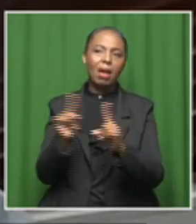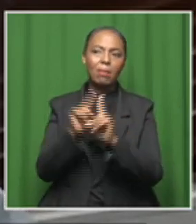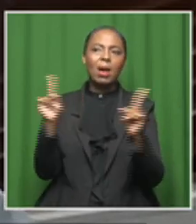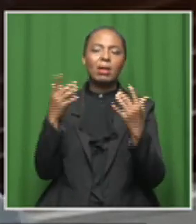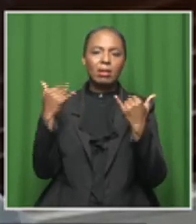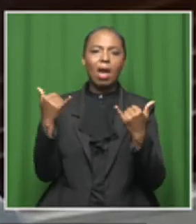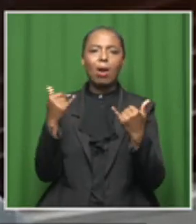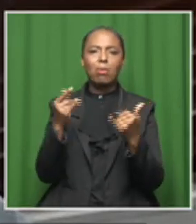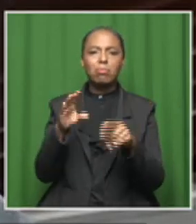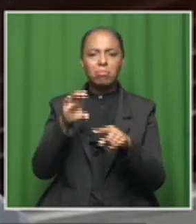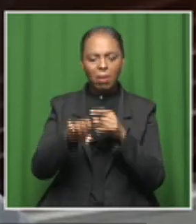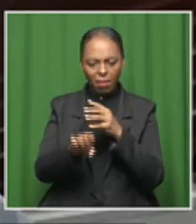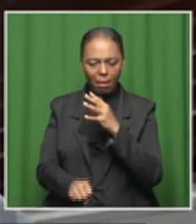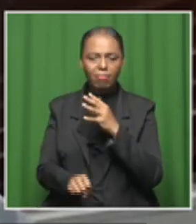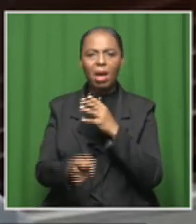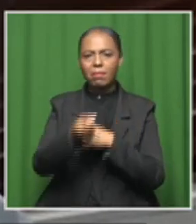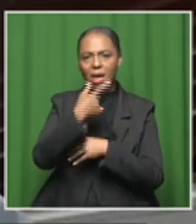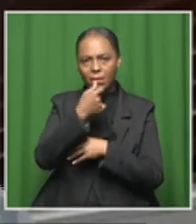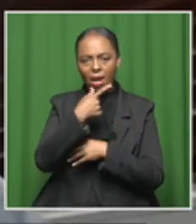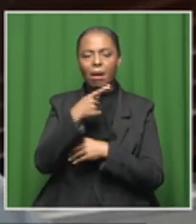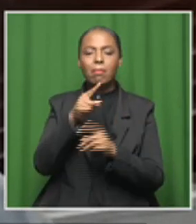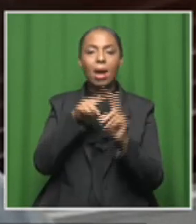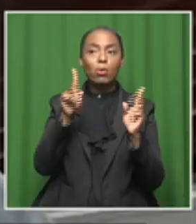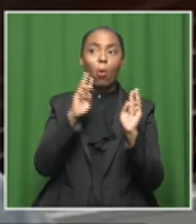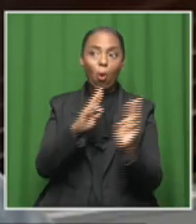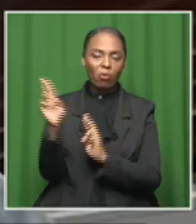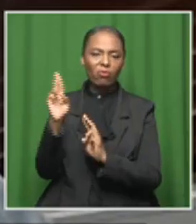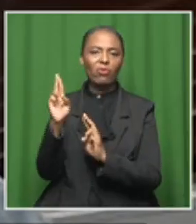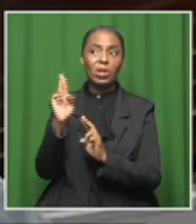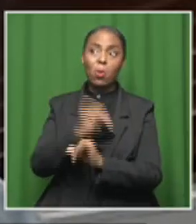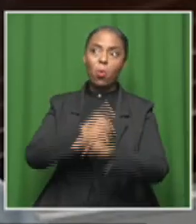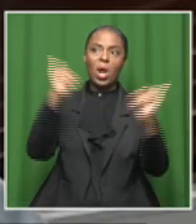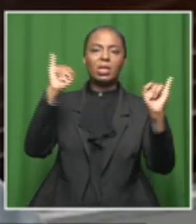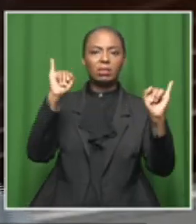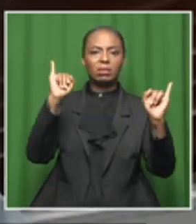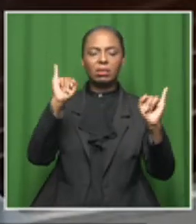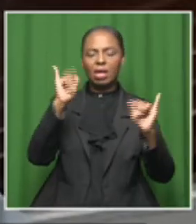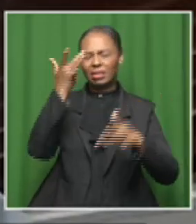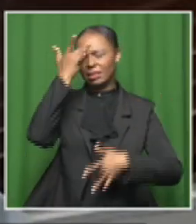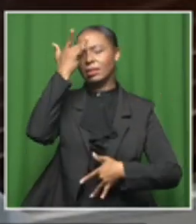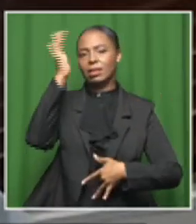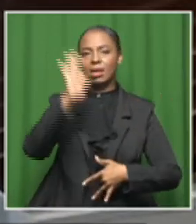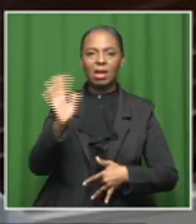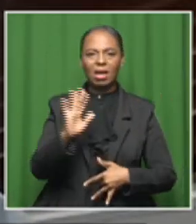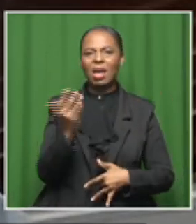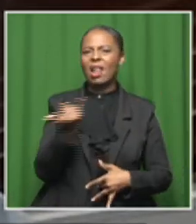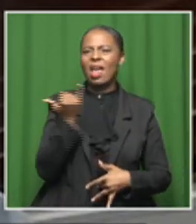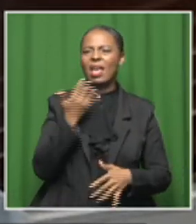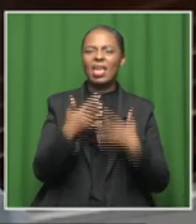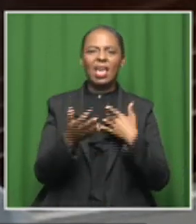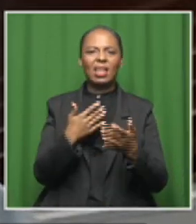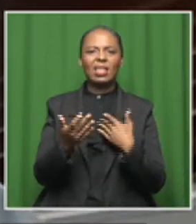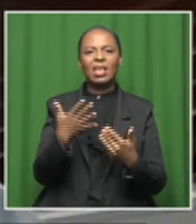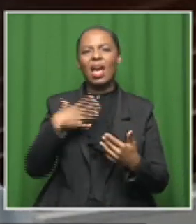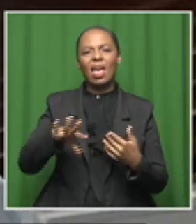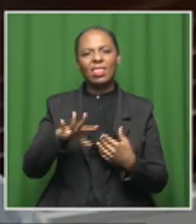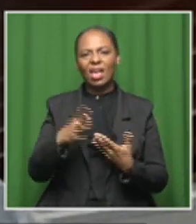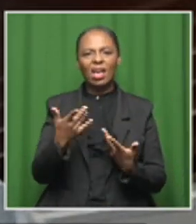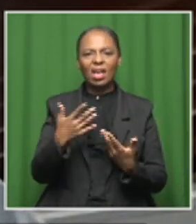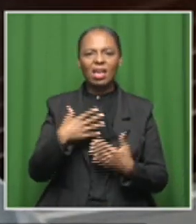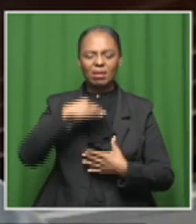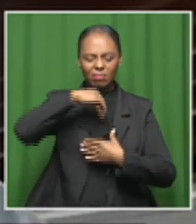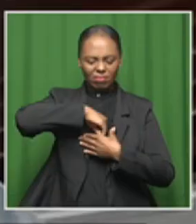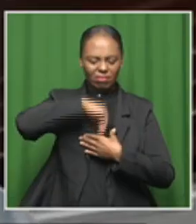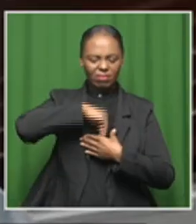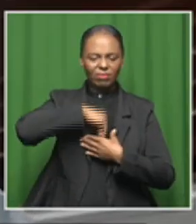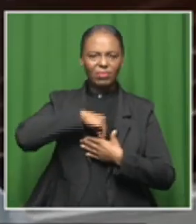and mostly people don't get any severe disease. So it's become like all the other respiratory viruses that we're exposed to, which is a